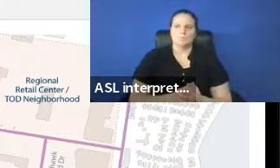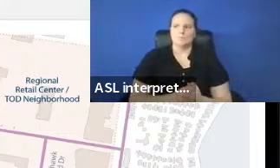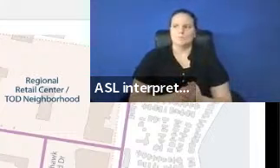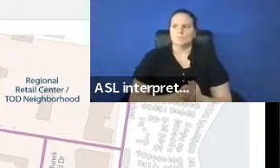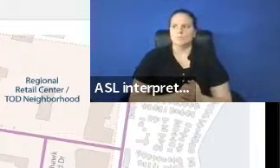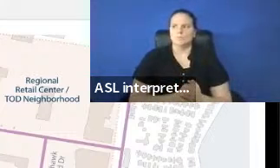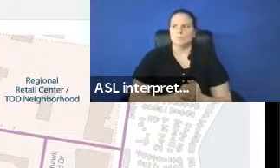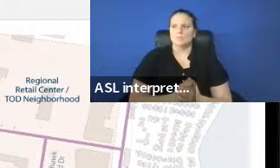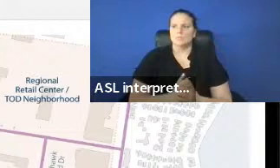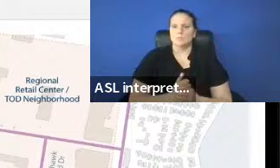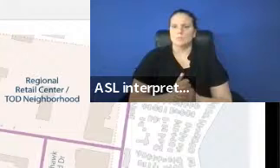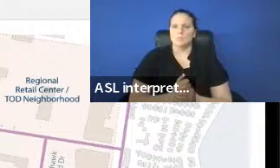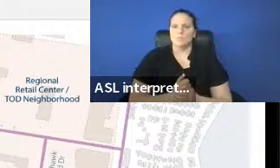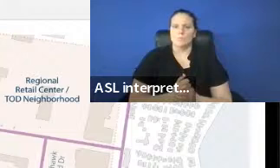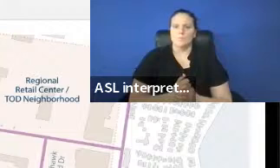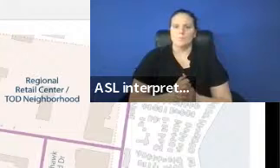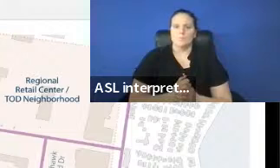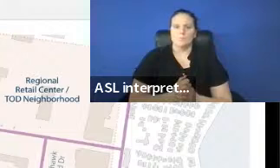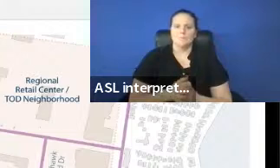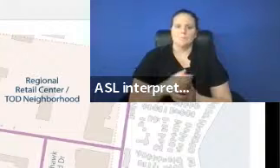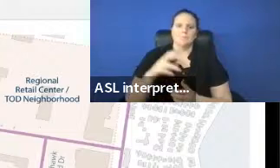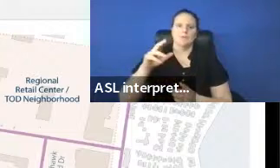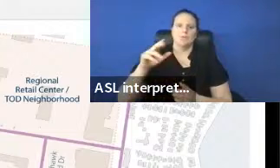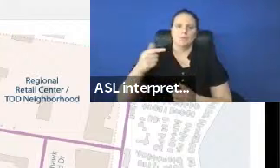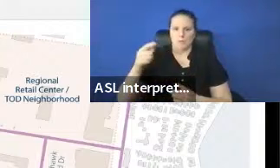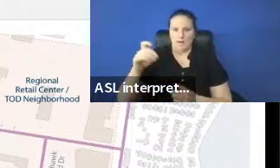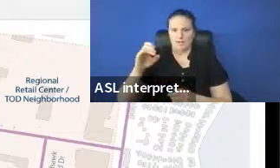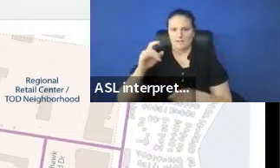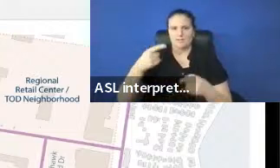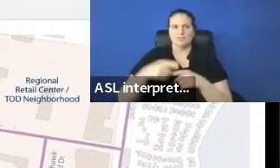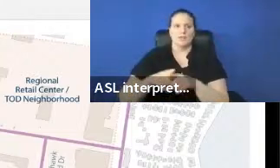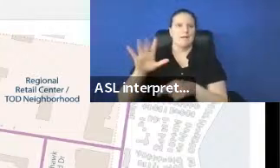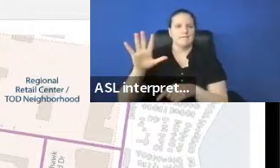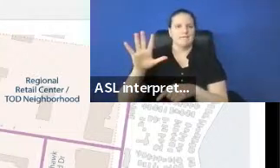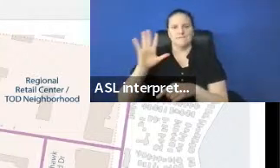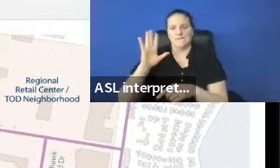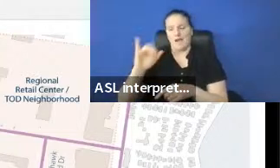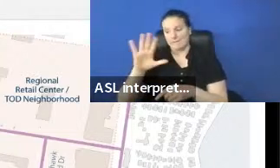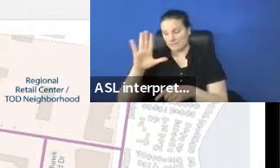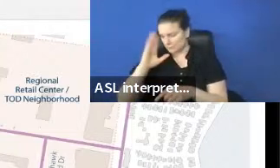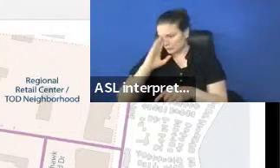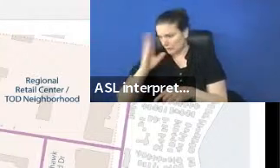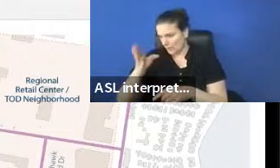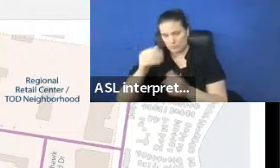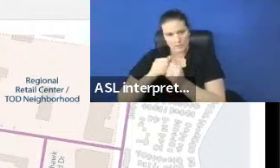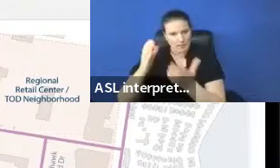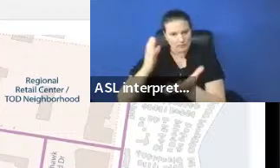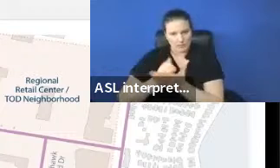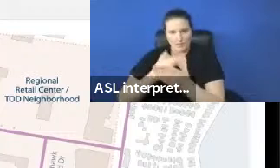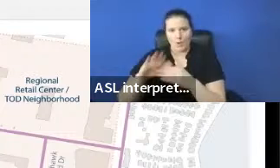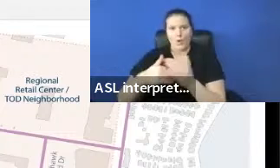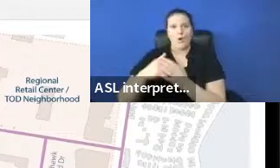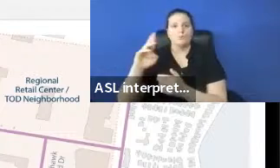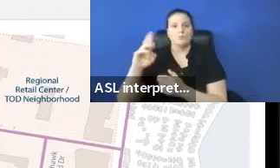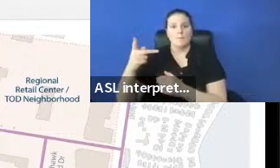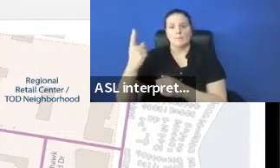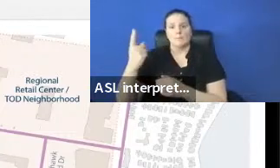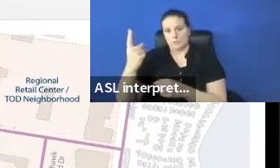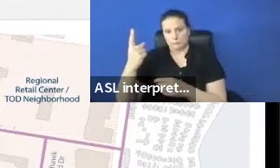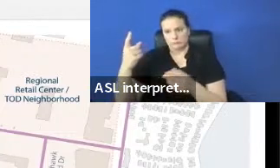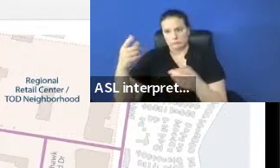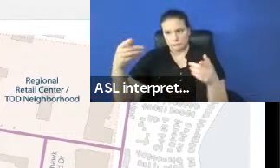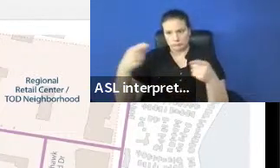It's just an at-grade intersection. Of course, I-5 goes straight through without stopping. All the ramps come to one signalized